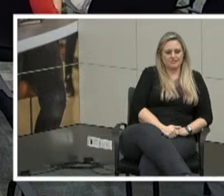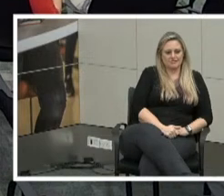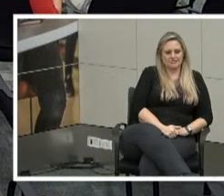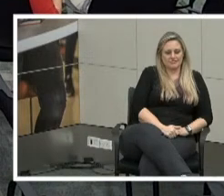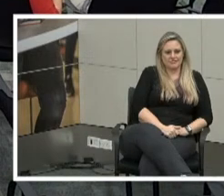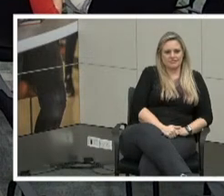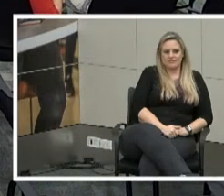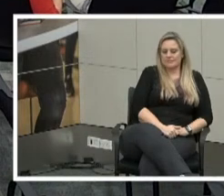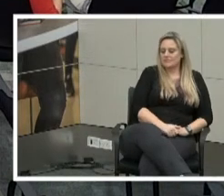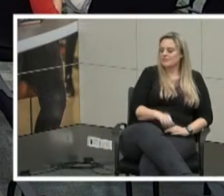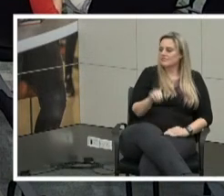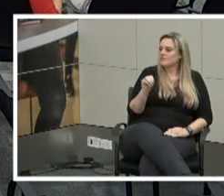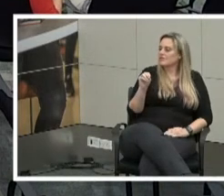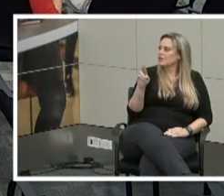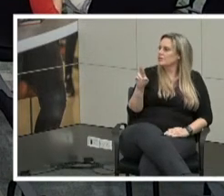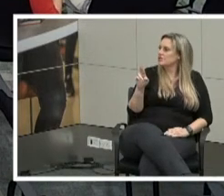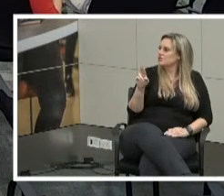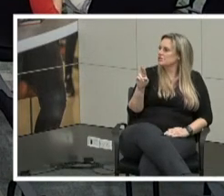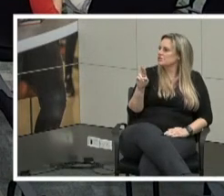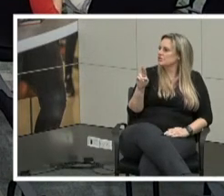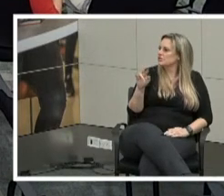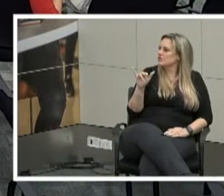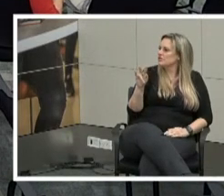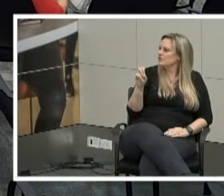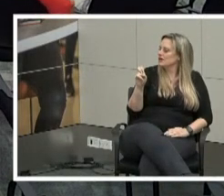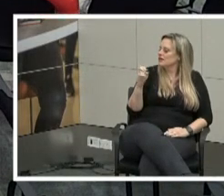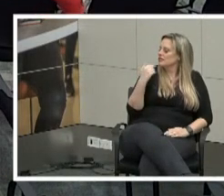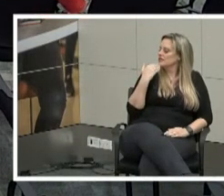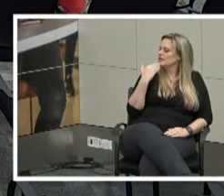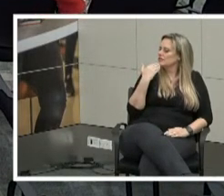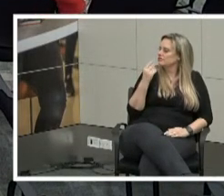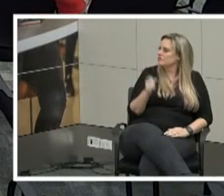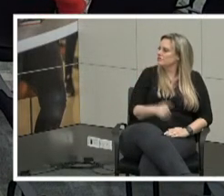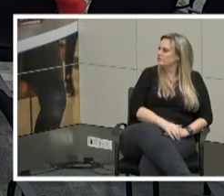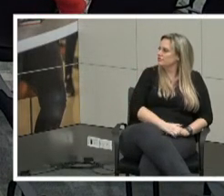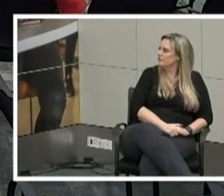Mr Ron are you uh can you tell us your vote please